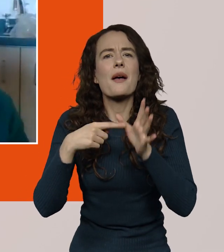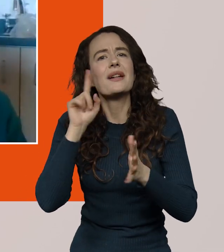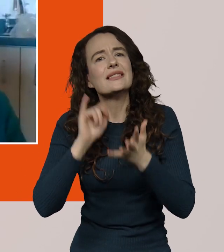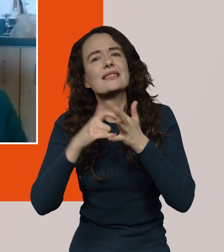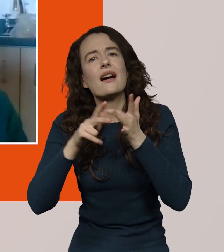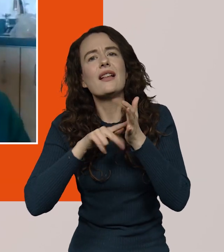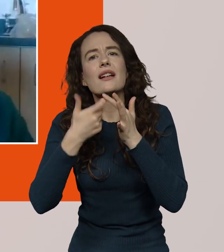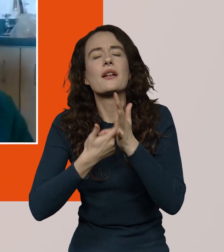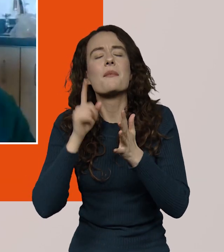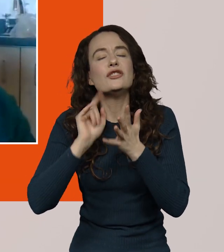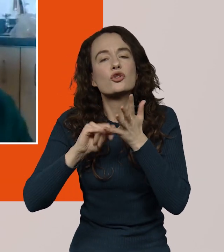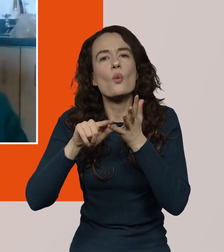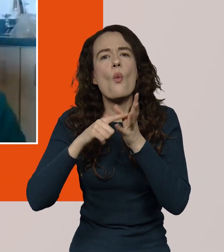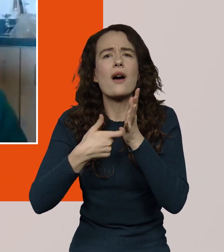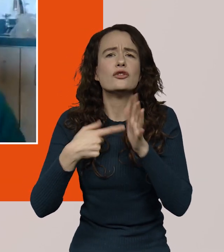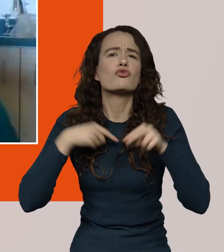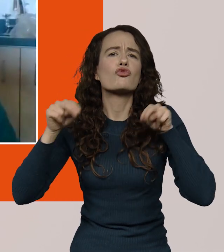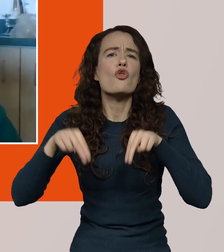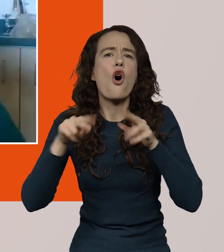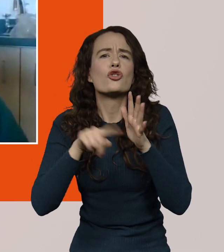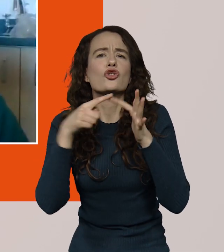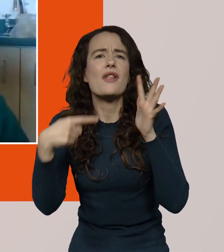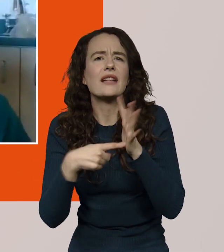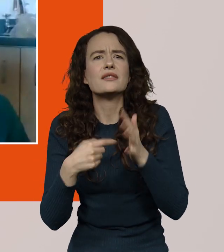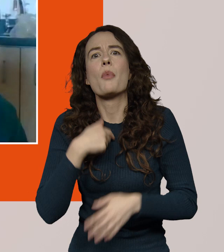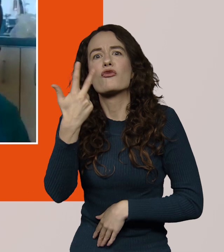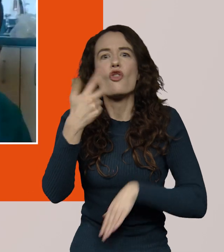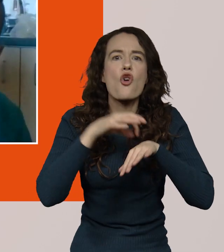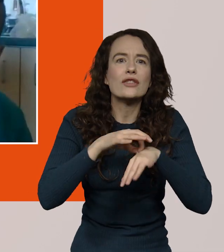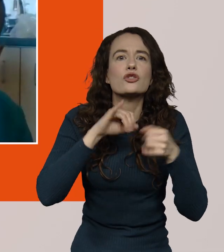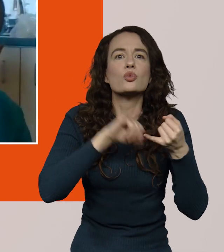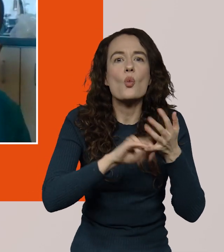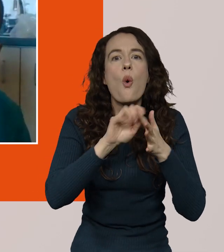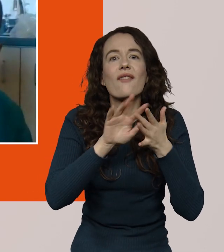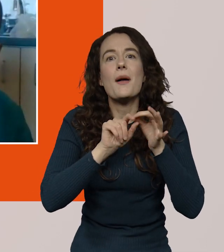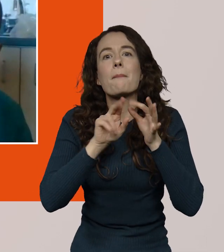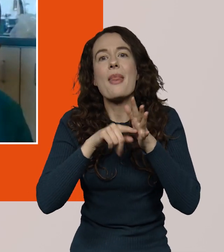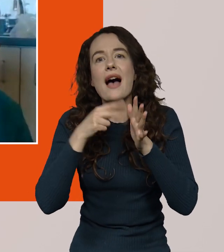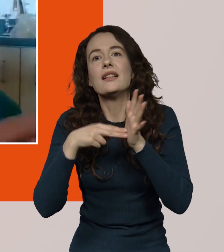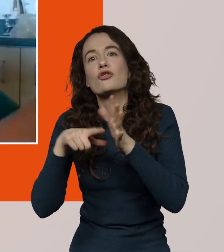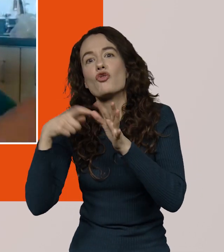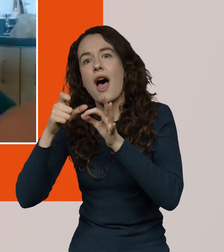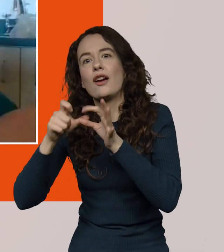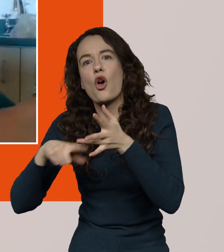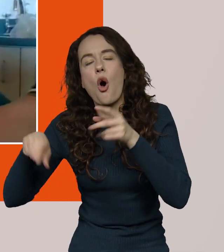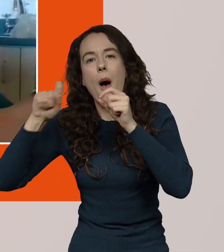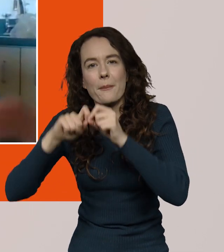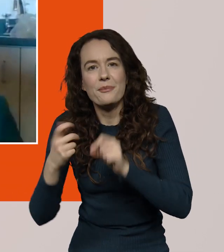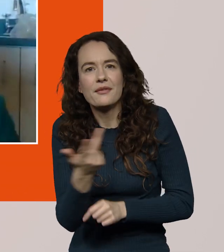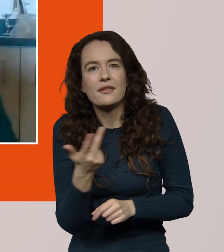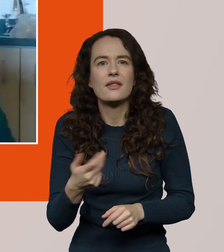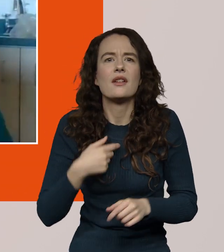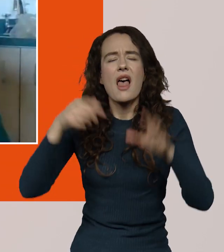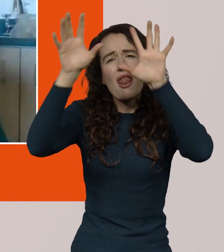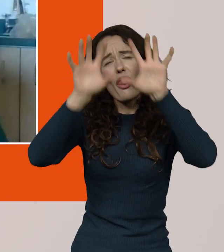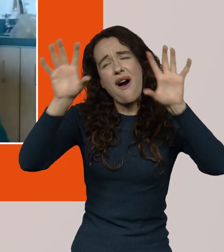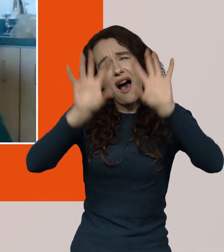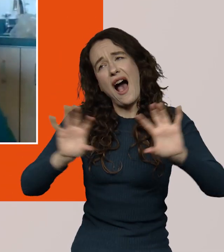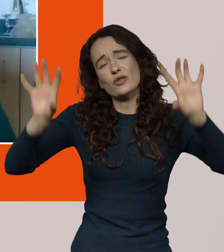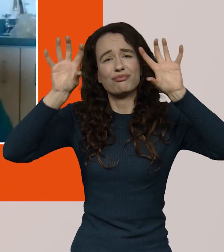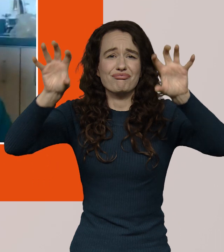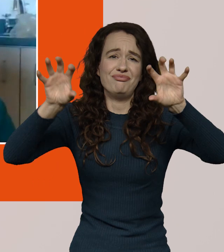develop, and who they maybe turn to when it's a bit tricky, a bit tough, they turn to for support. So Rosslyn Park Primary, I'm going to